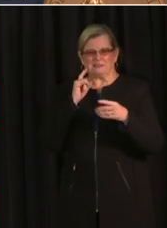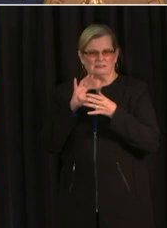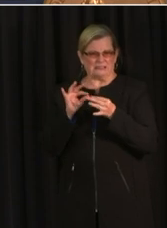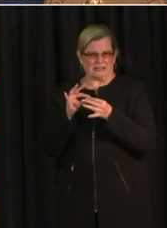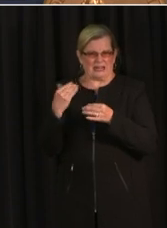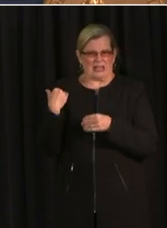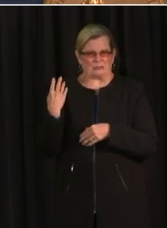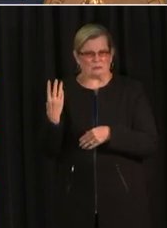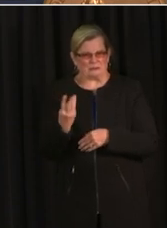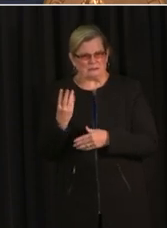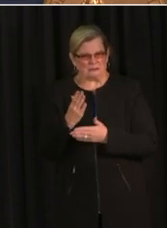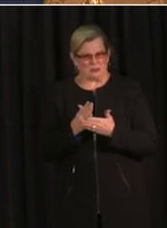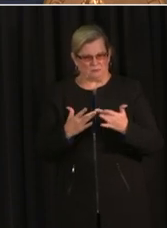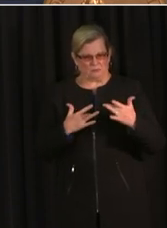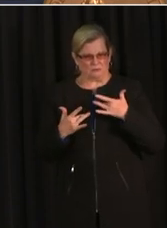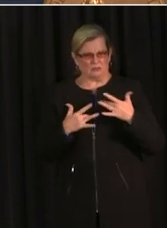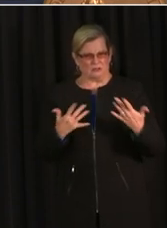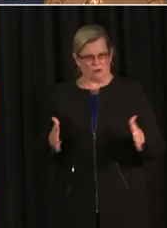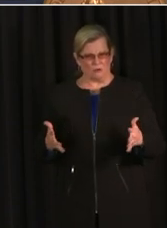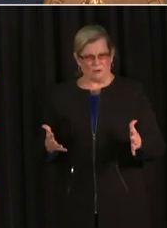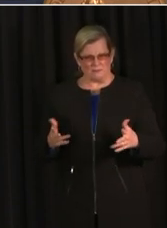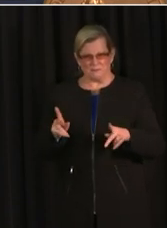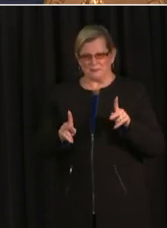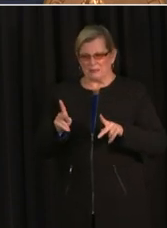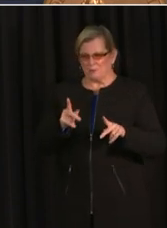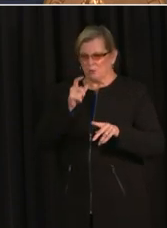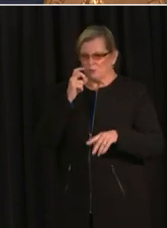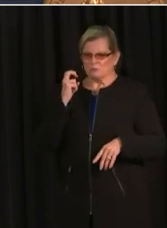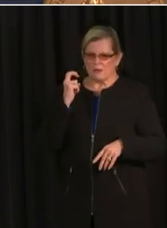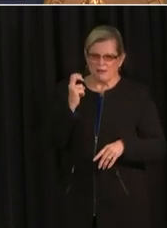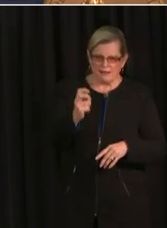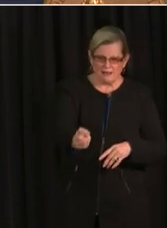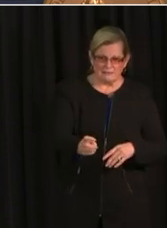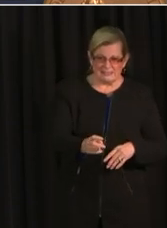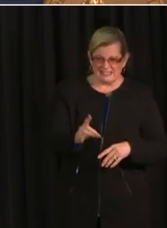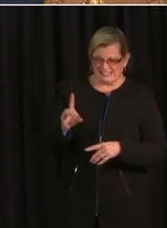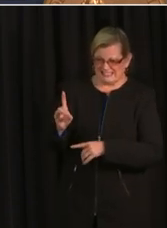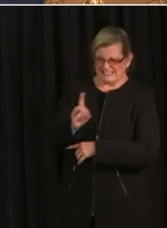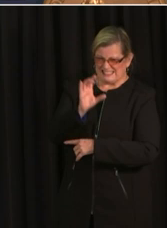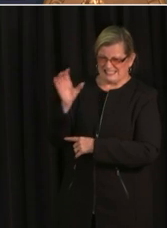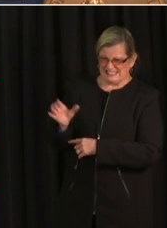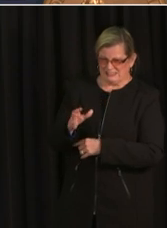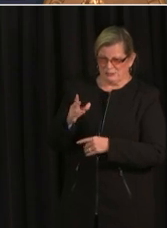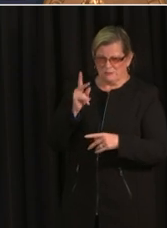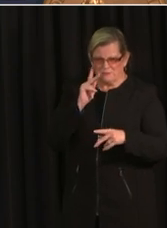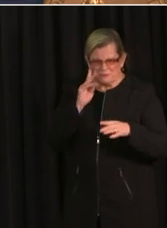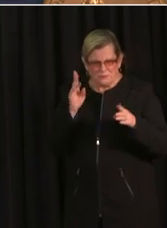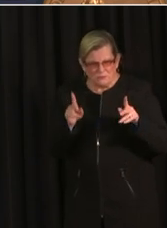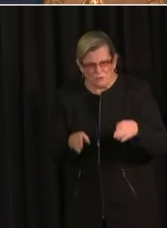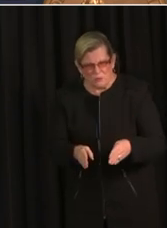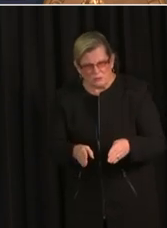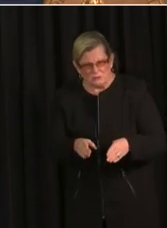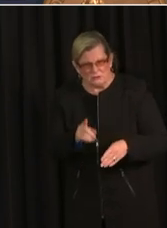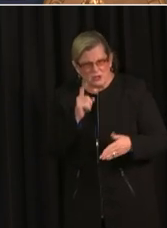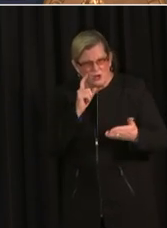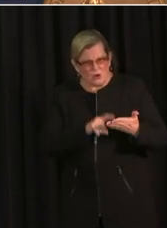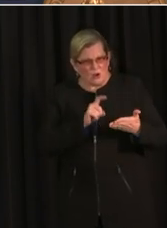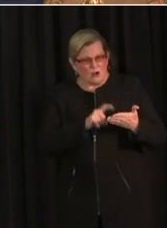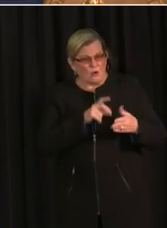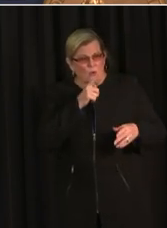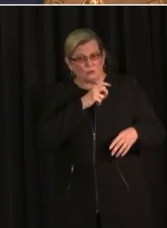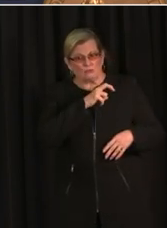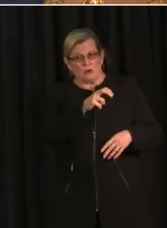some concerns that we have that DC Health has had around people traveling to other parts